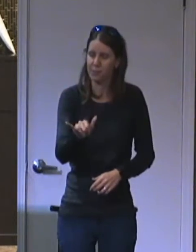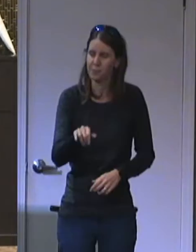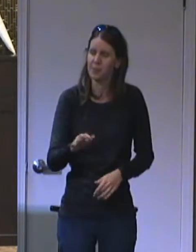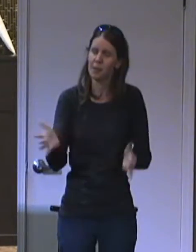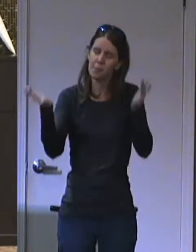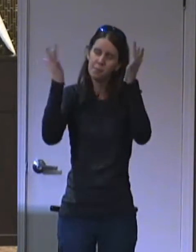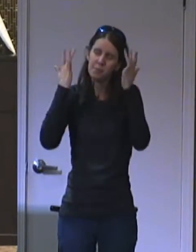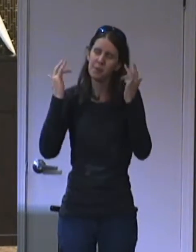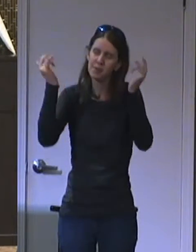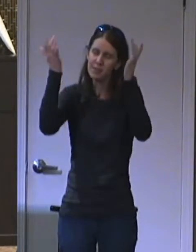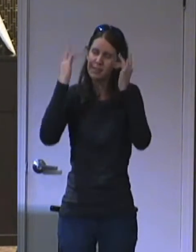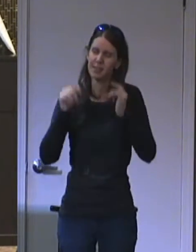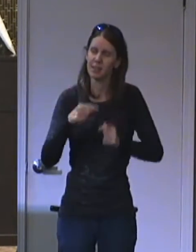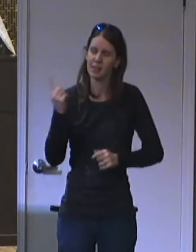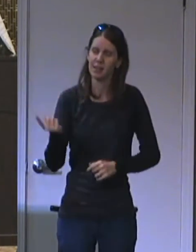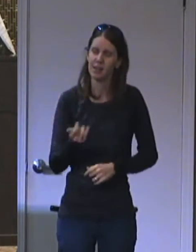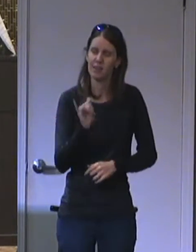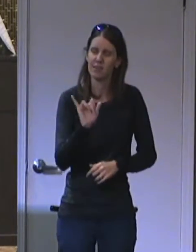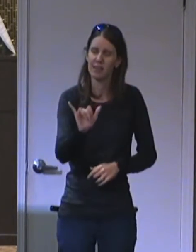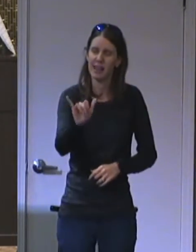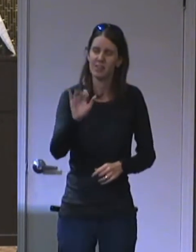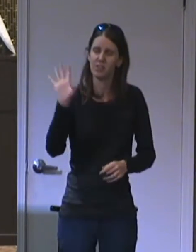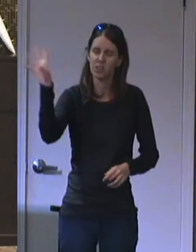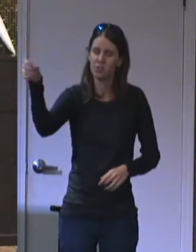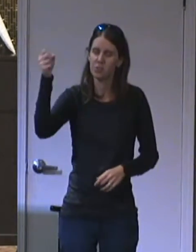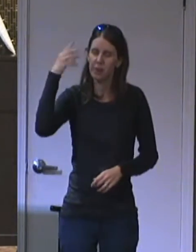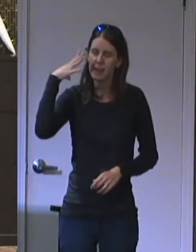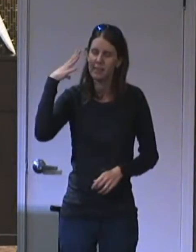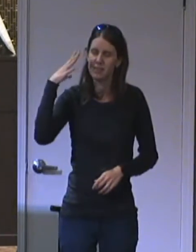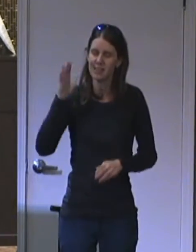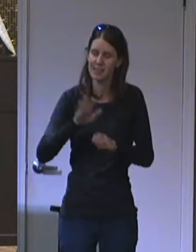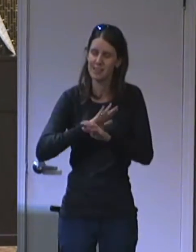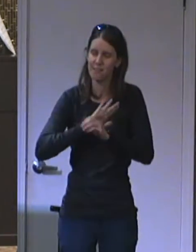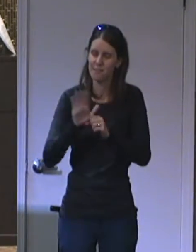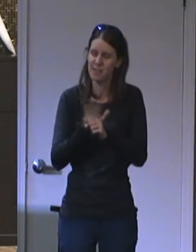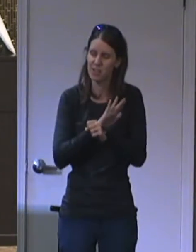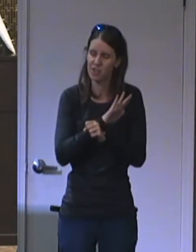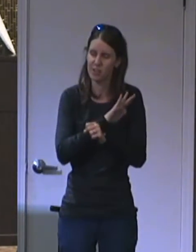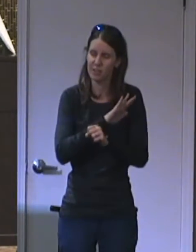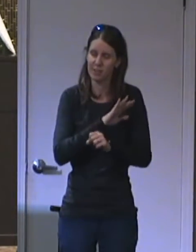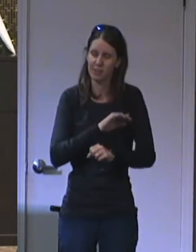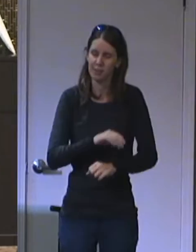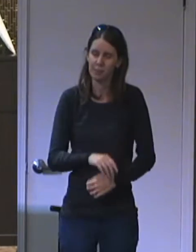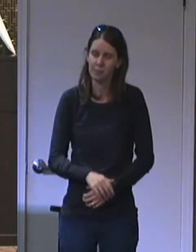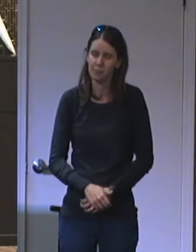that mercy is everlasting and your grace is sufficient.